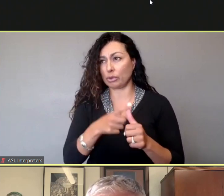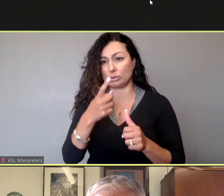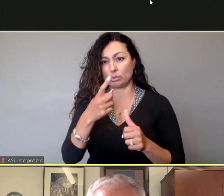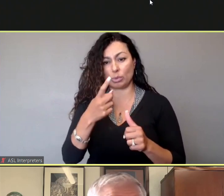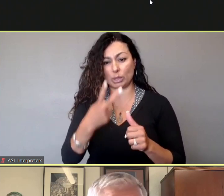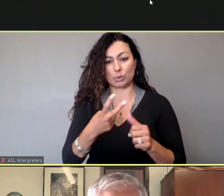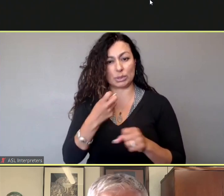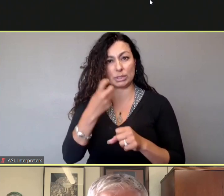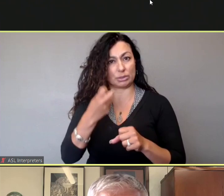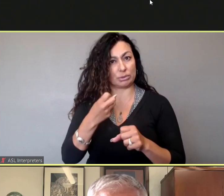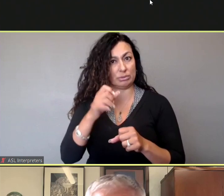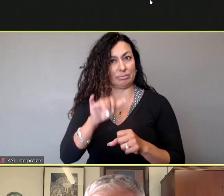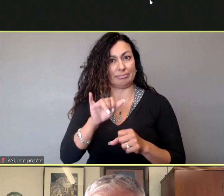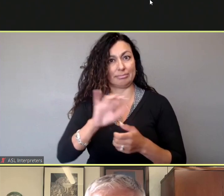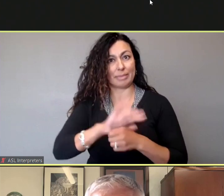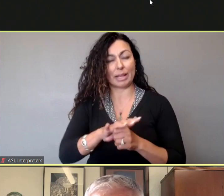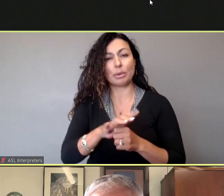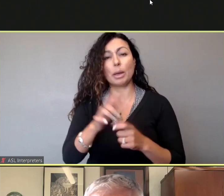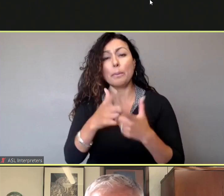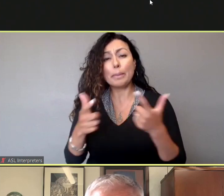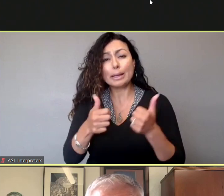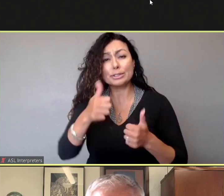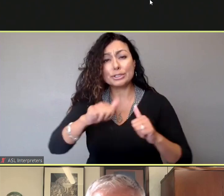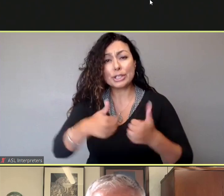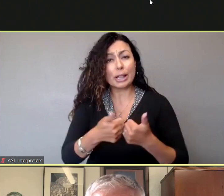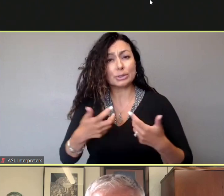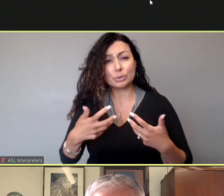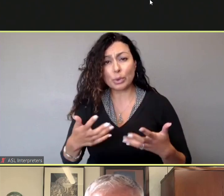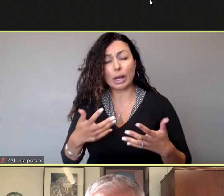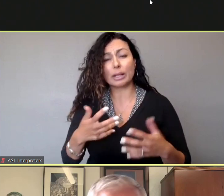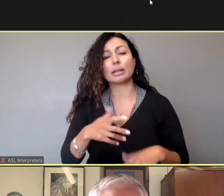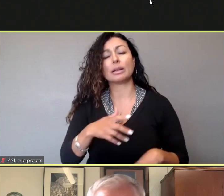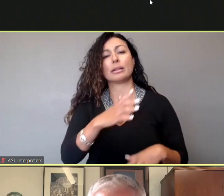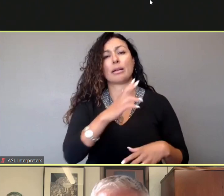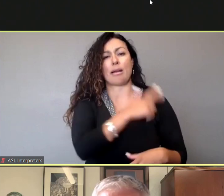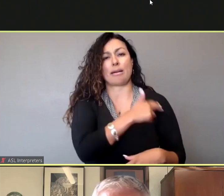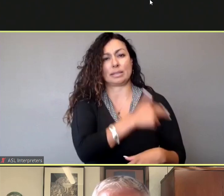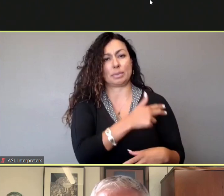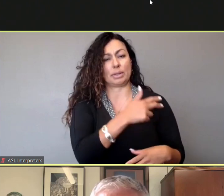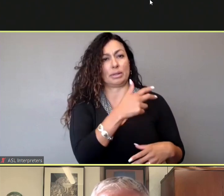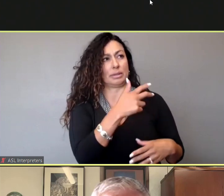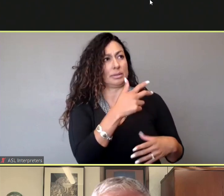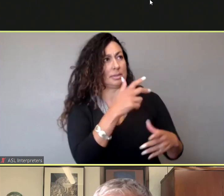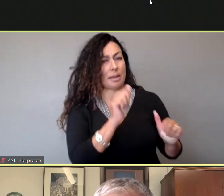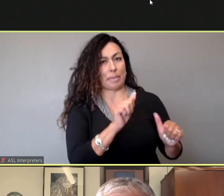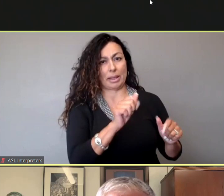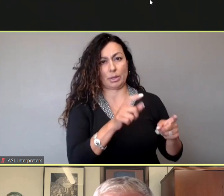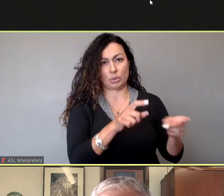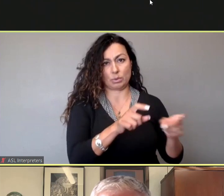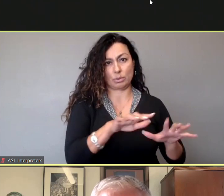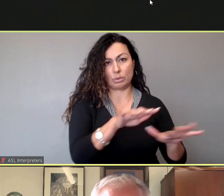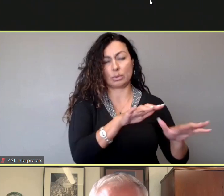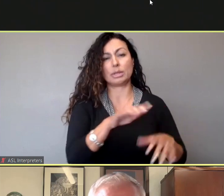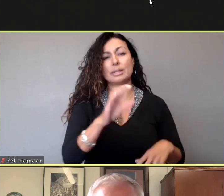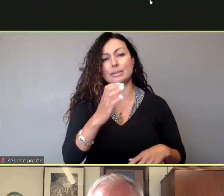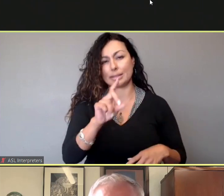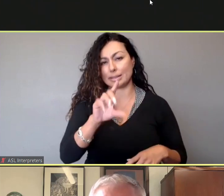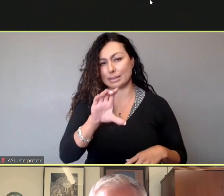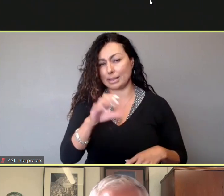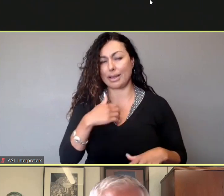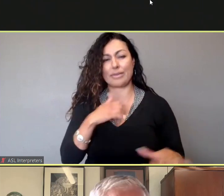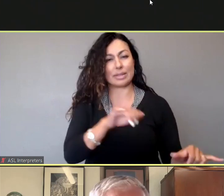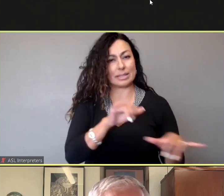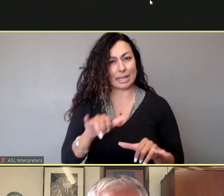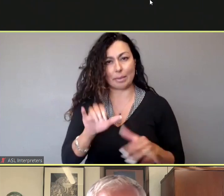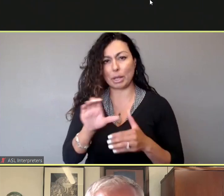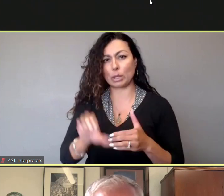that our biggest challenge was really our hospital resources. Since the CDC came to that same conclusion as we